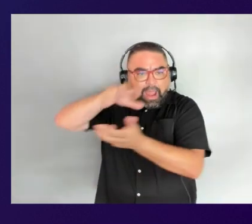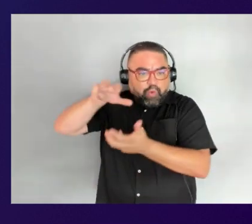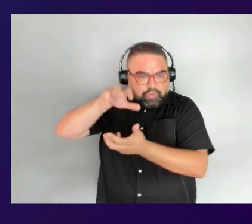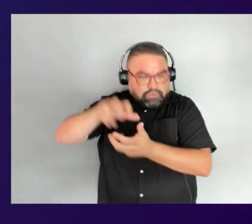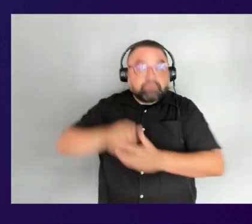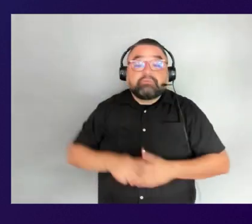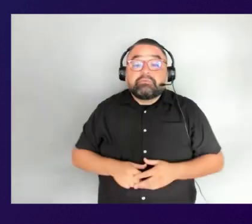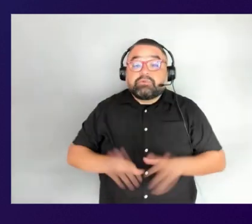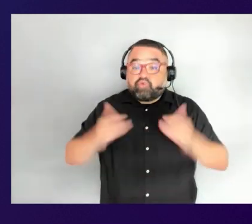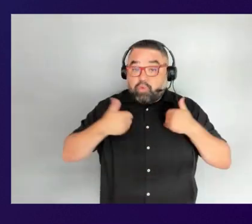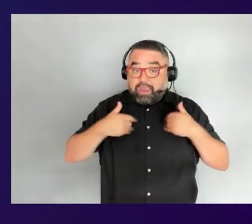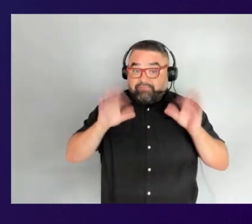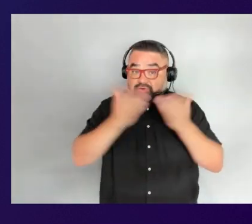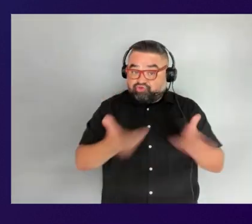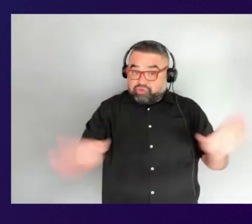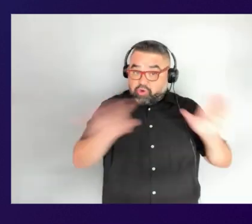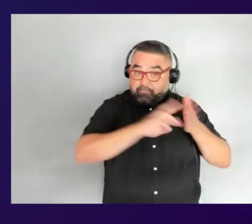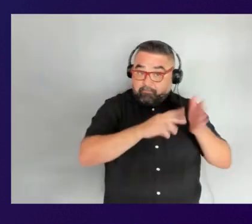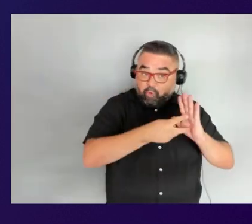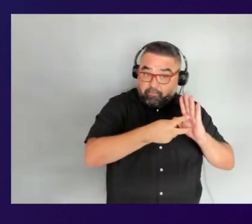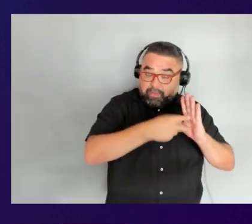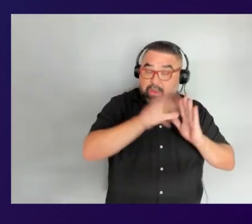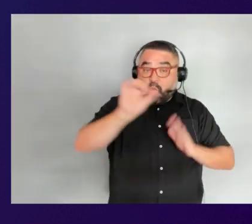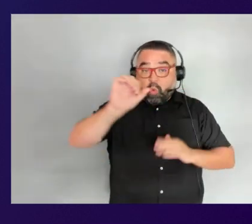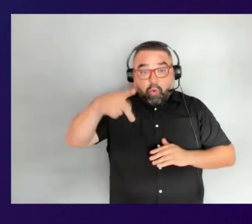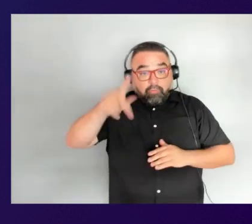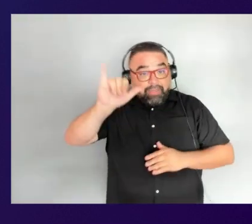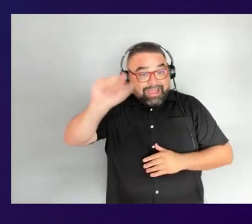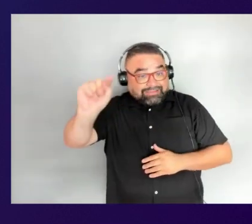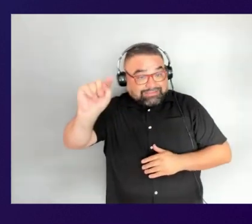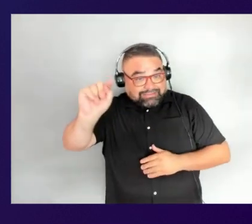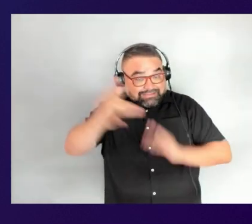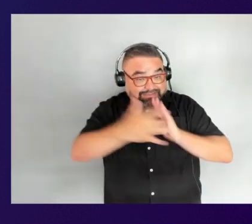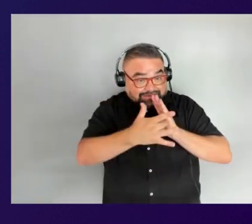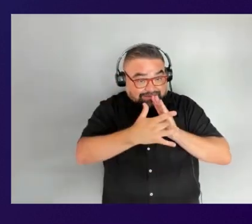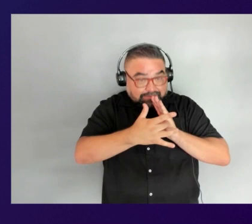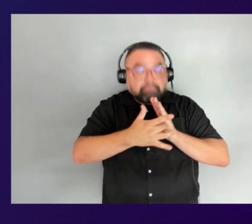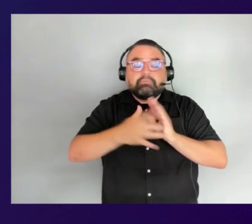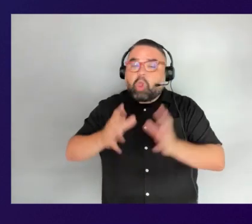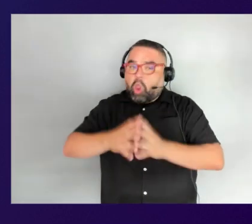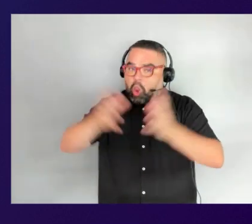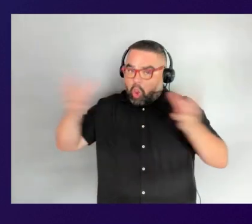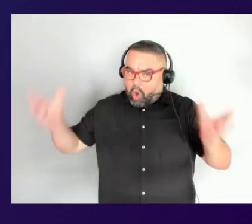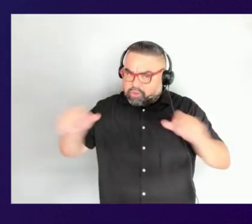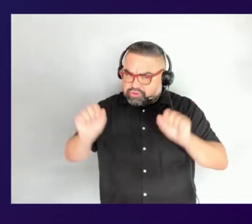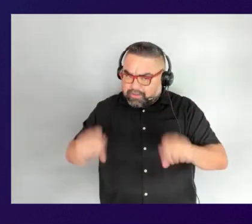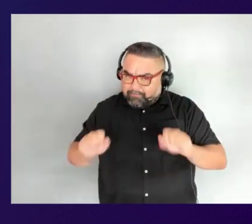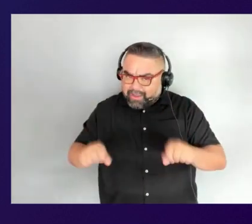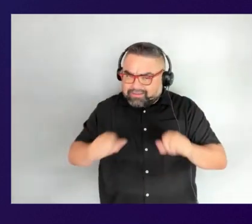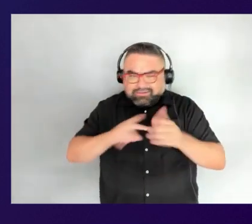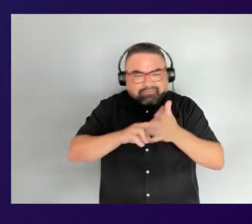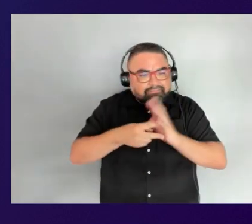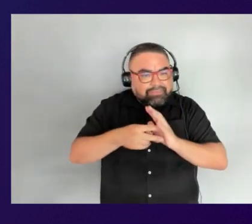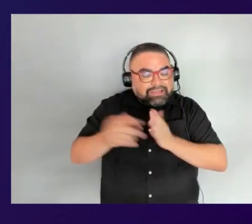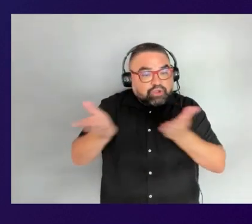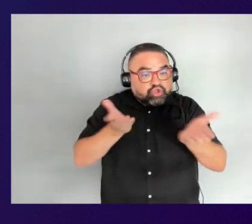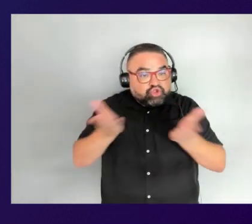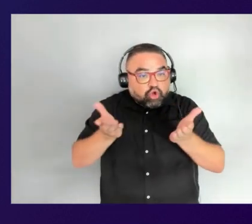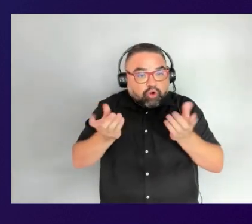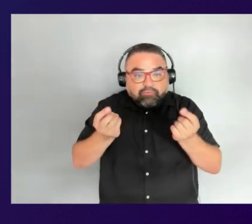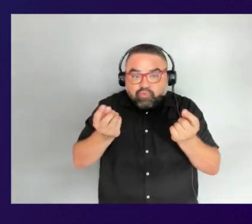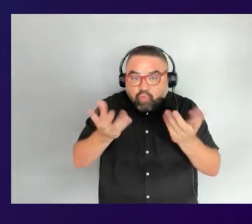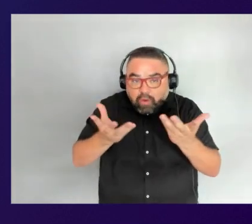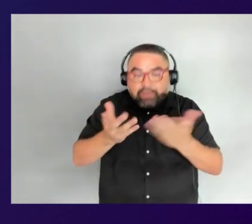general purpose and corporate IT type workloads where you have large amounts of capacity. You need to be able to serve shared file storage